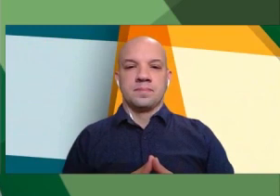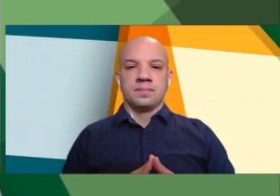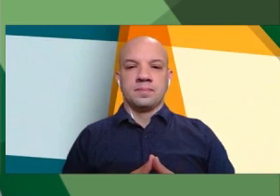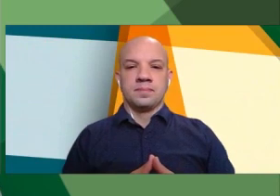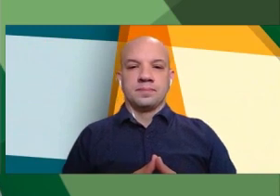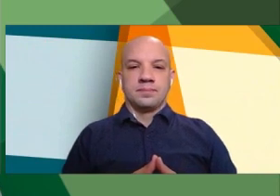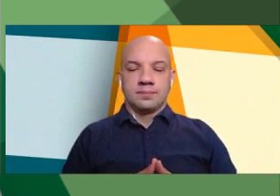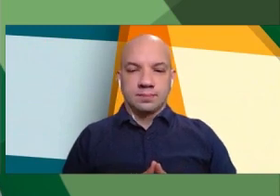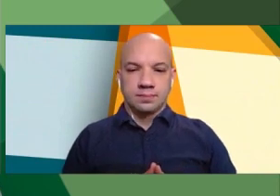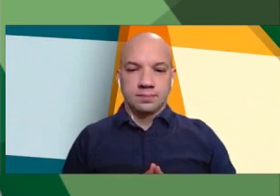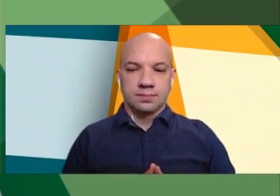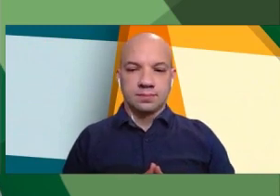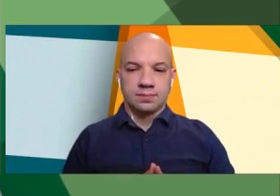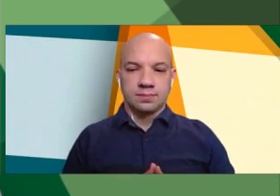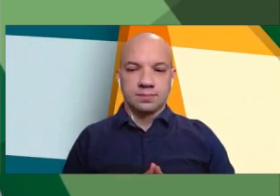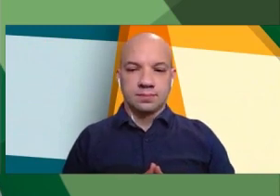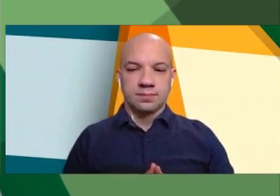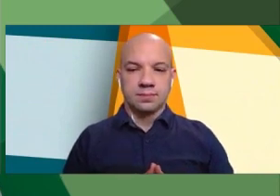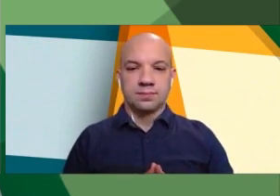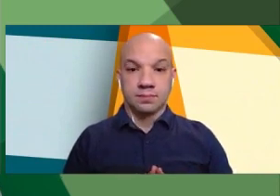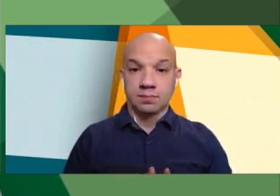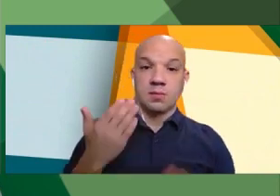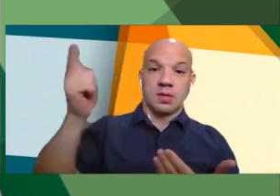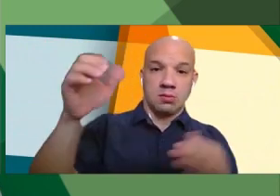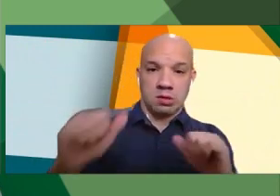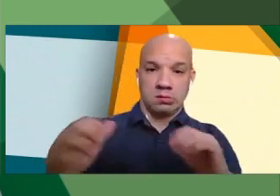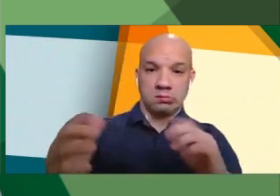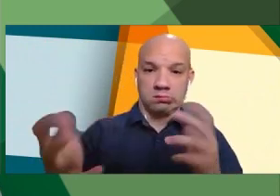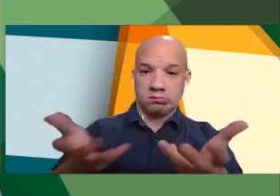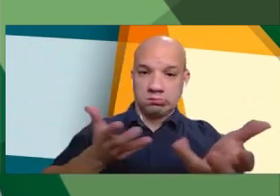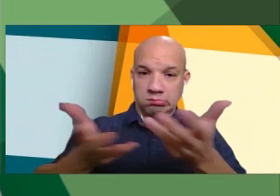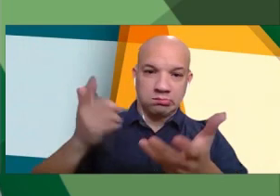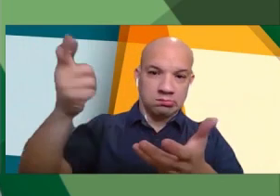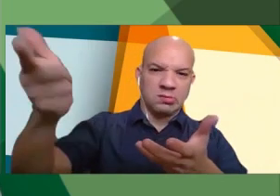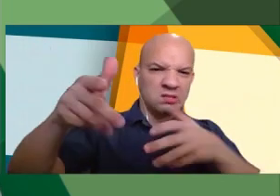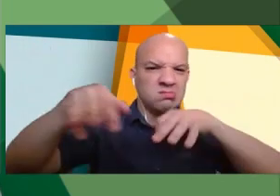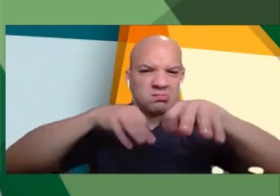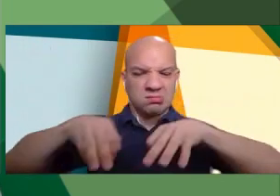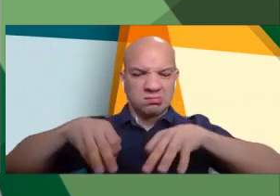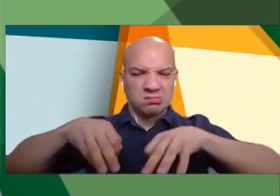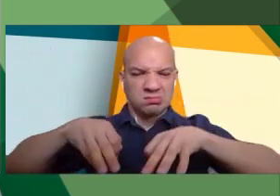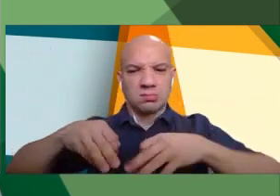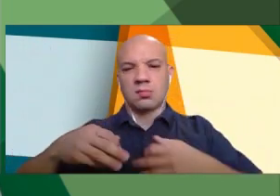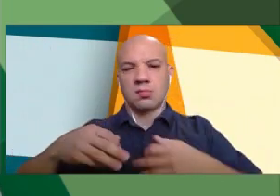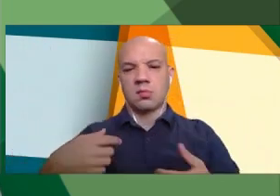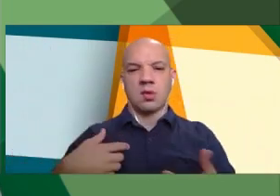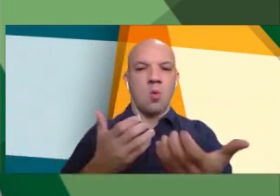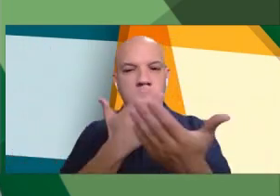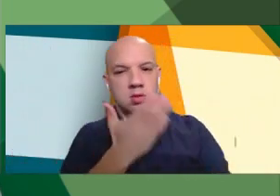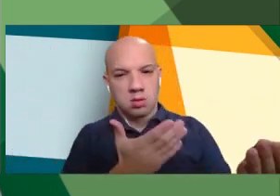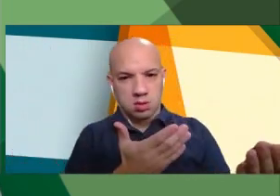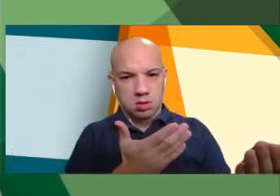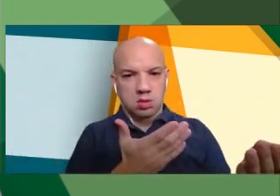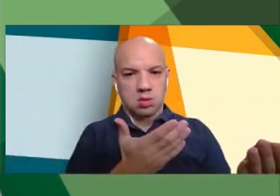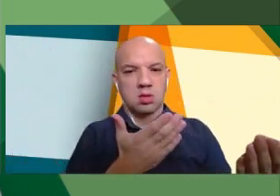can have another conversation later on. I want to thank the Procurement Office for